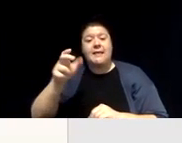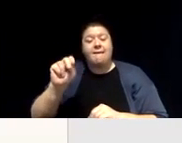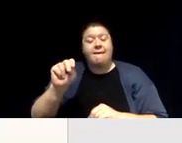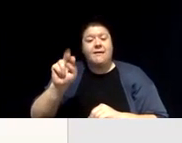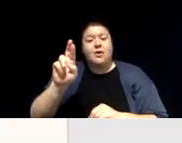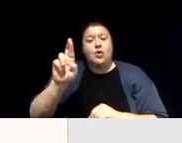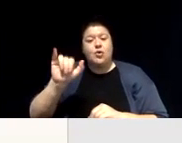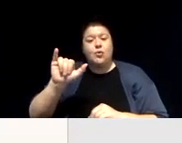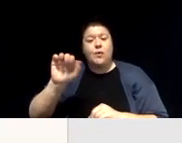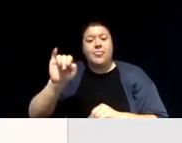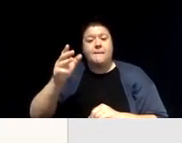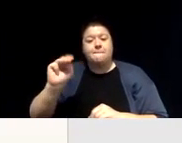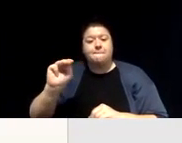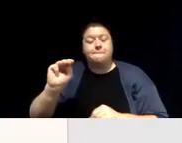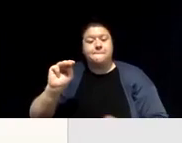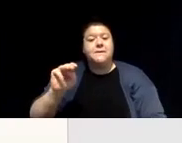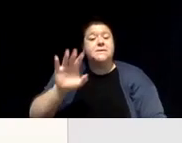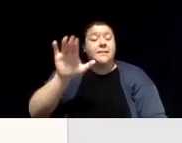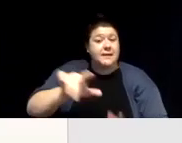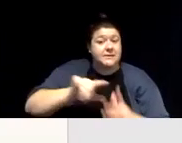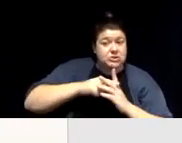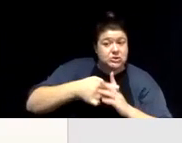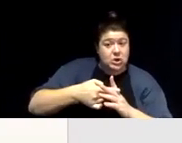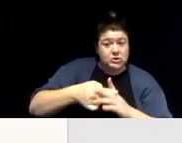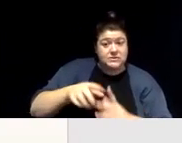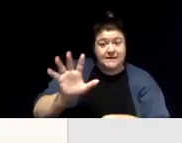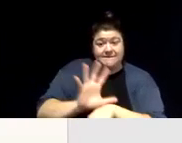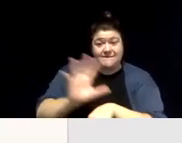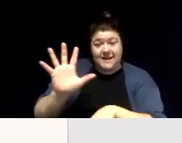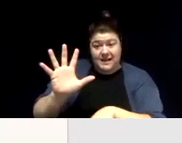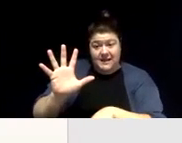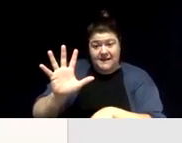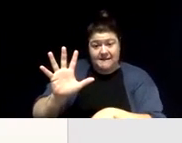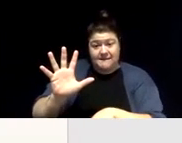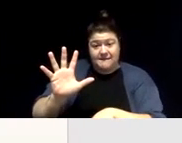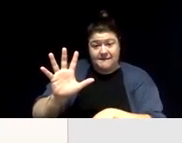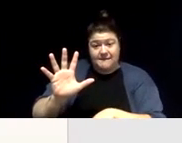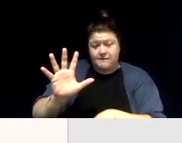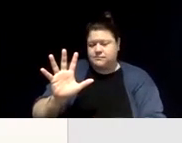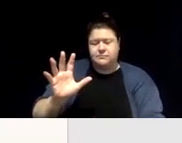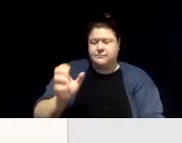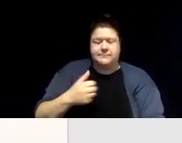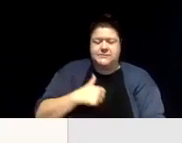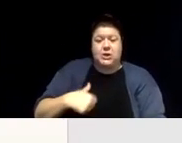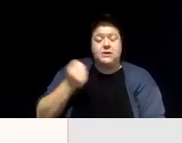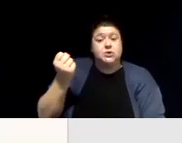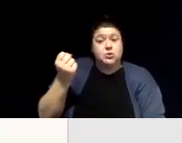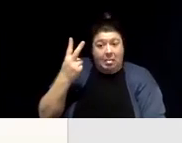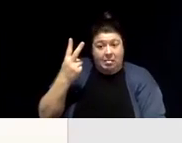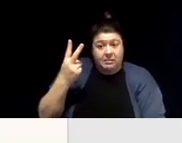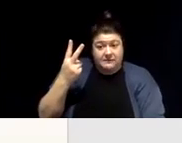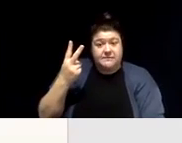starts on this particular clock at 12 o'clock noon up on top, okay? And so